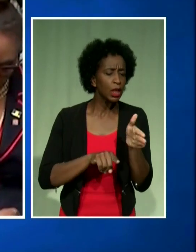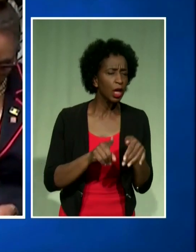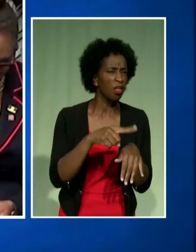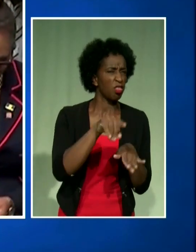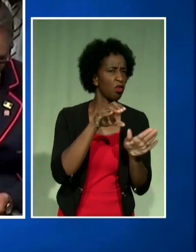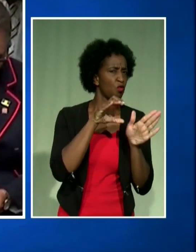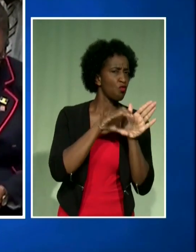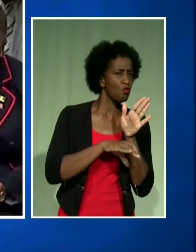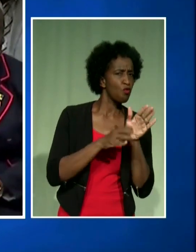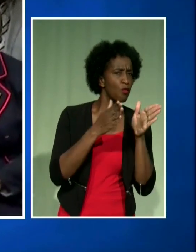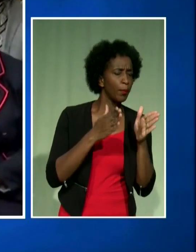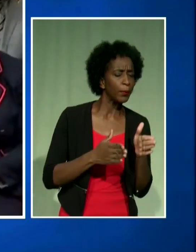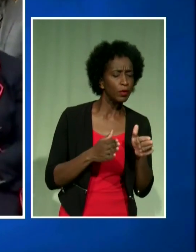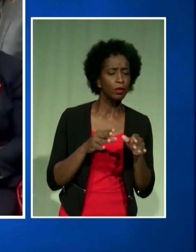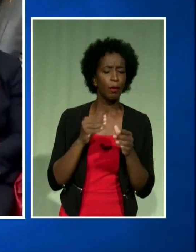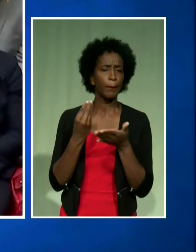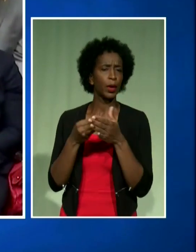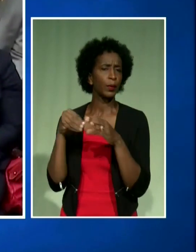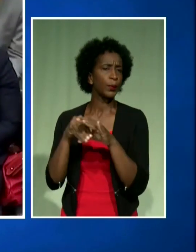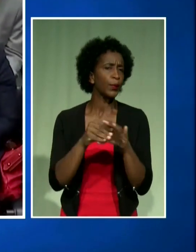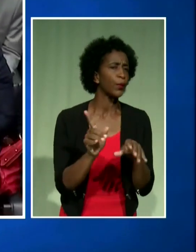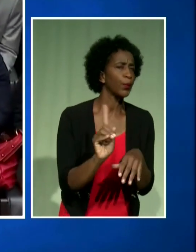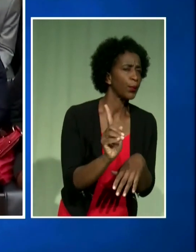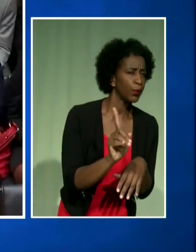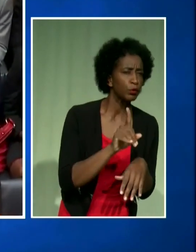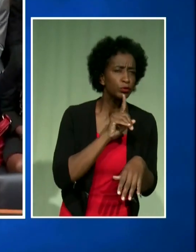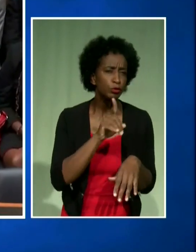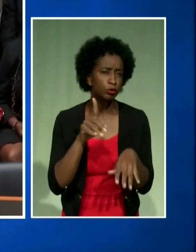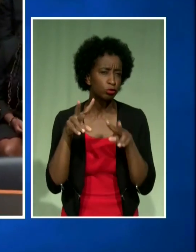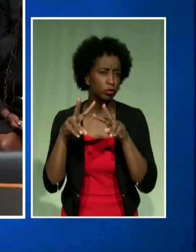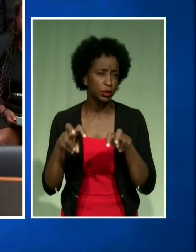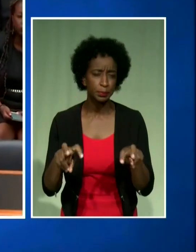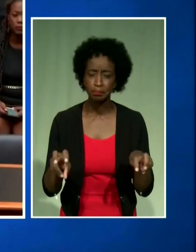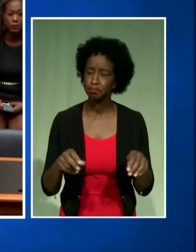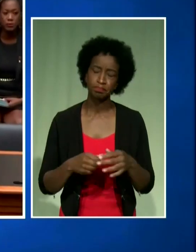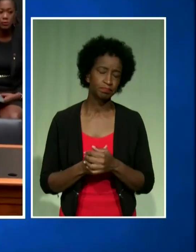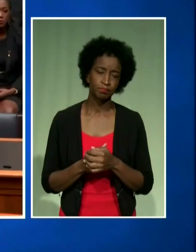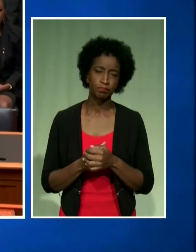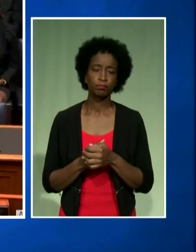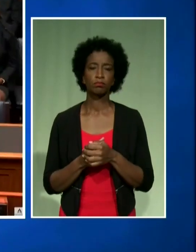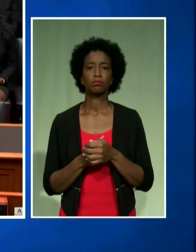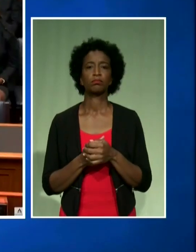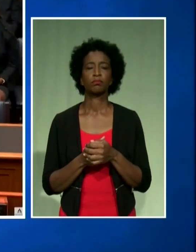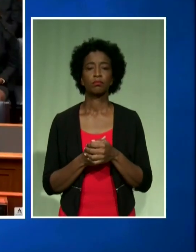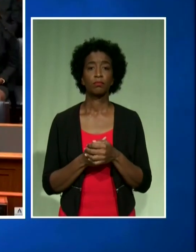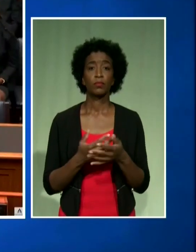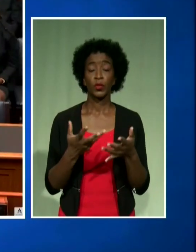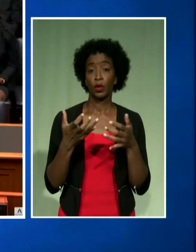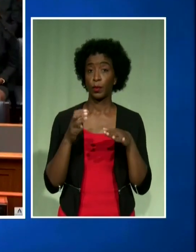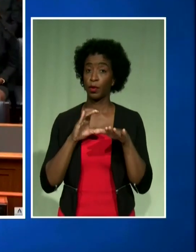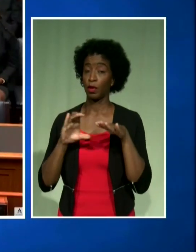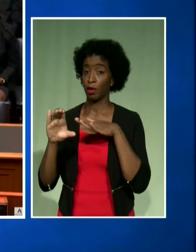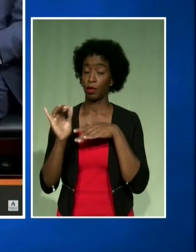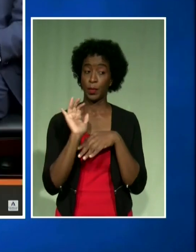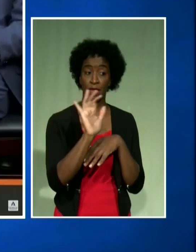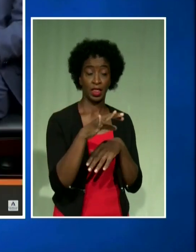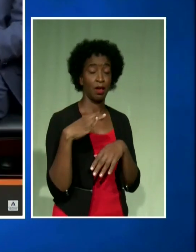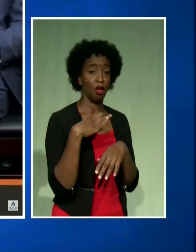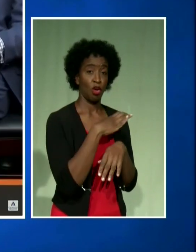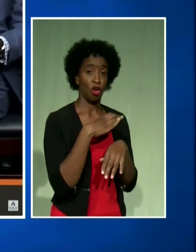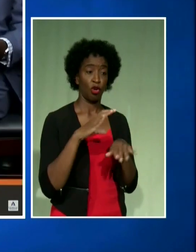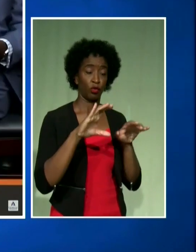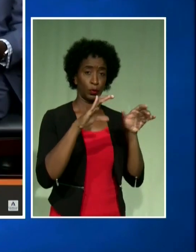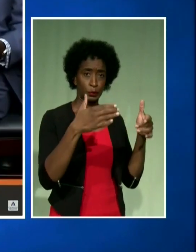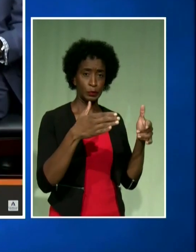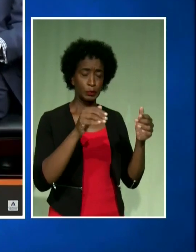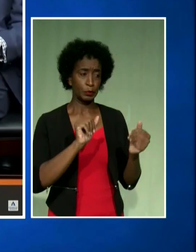and Tobago's Prime Minister, Dr. Keith Rowley, explained what she and the Caribbean hope to gain from appearing before the committee. We feel that